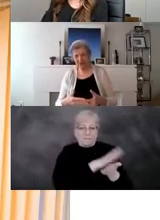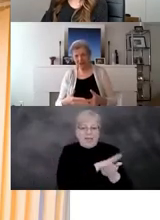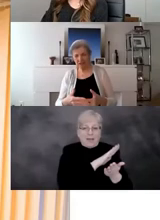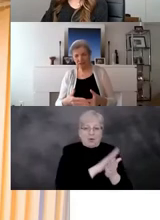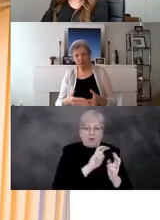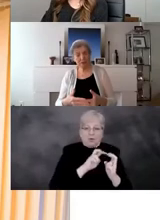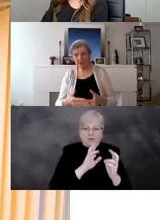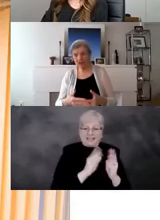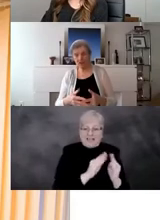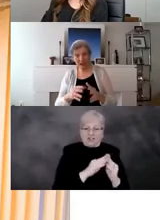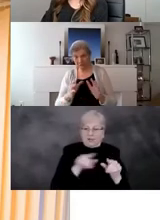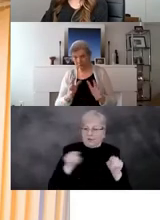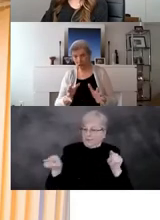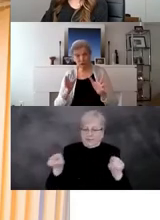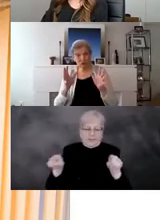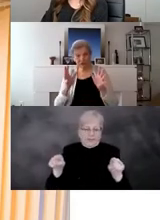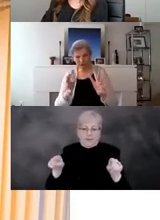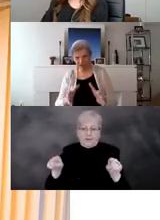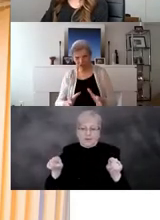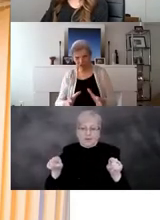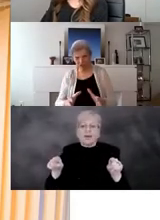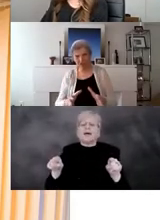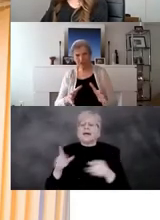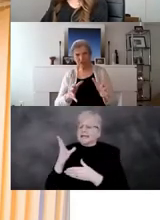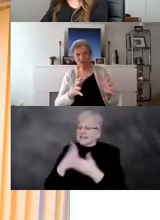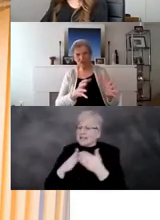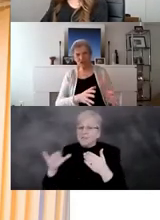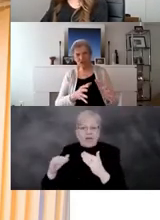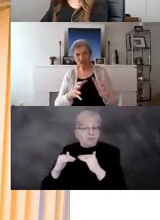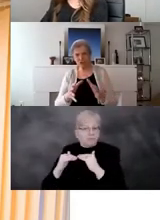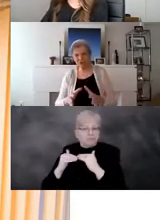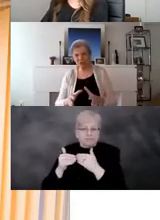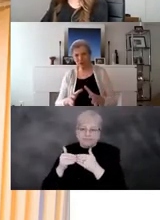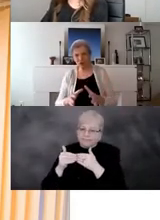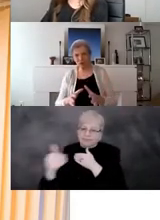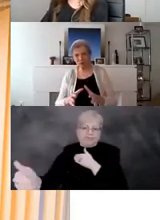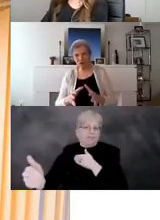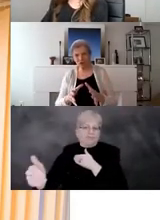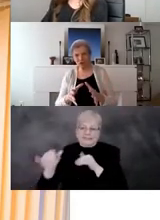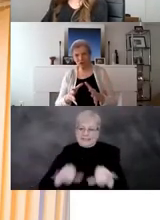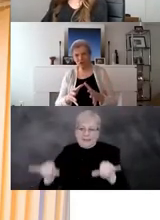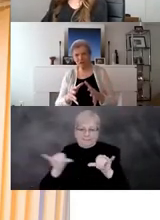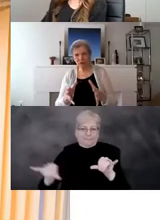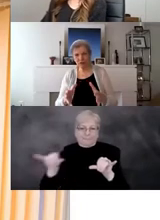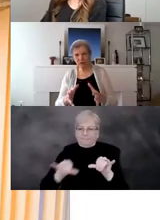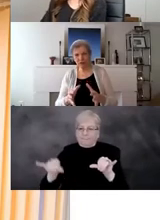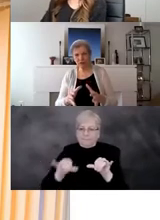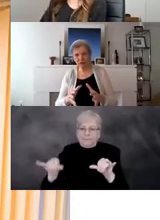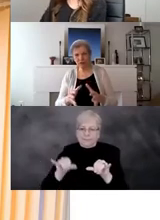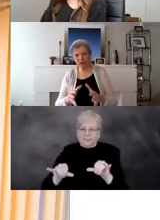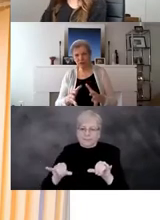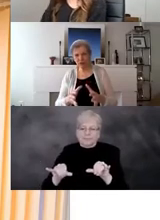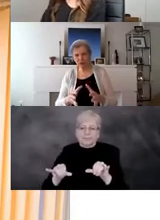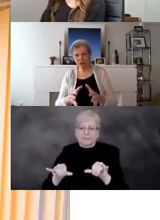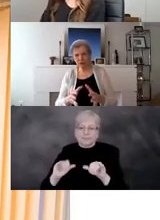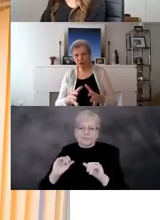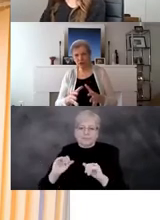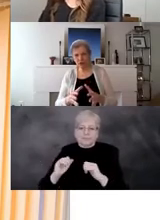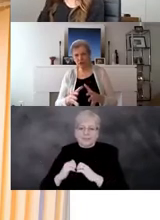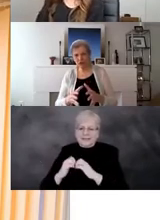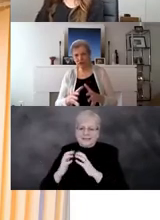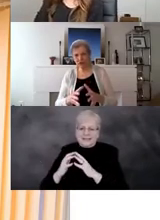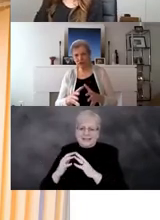remains absolutely constant since the reforms of the roundtable in